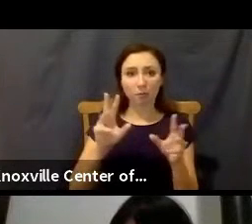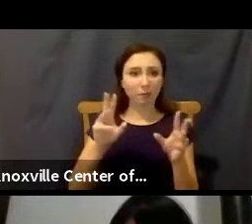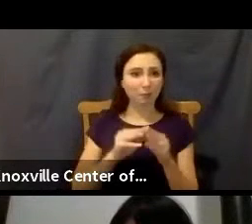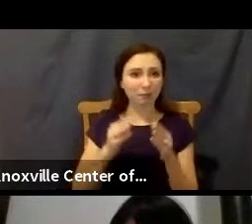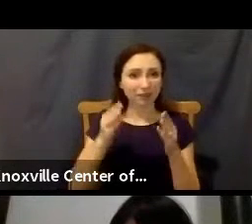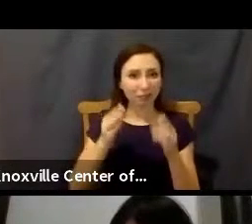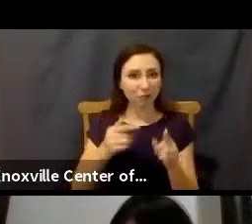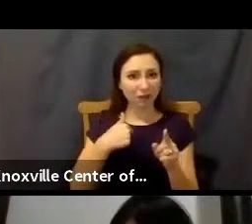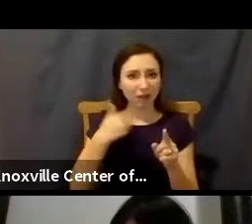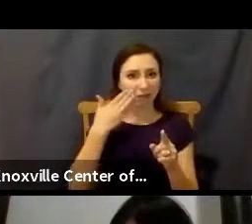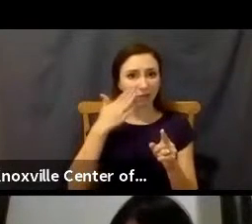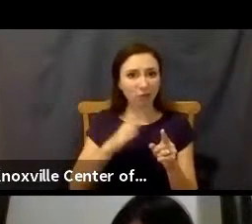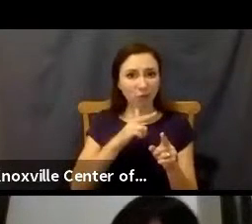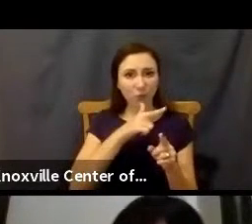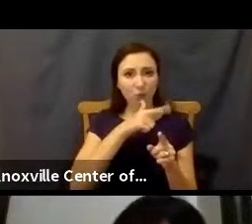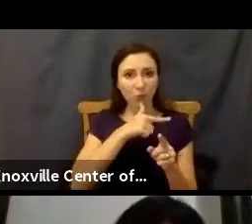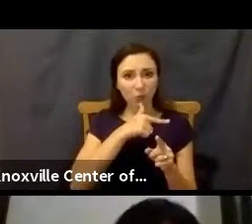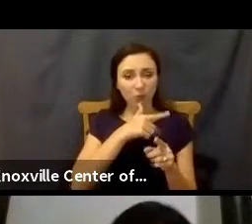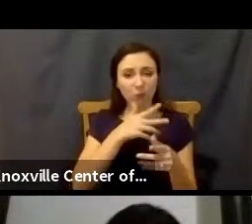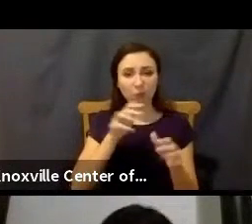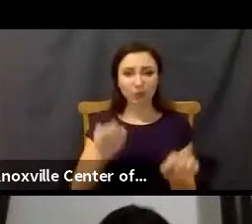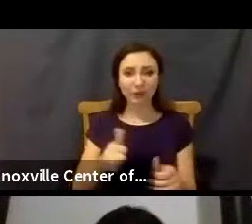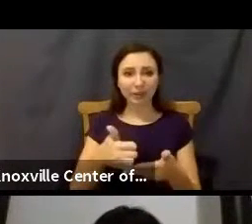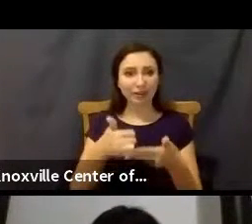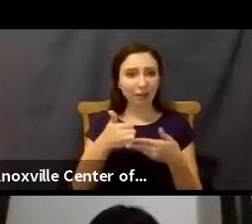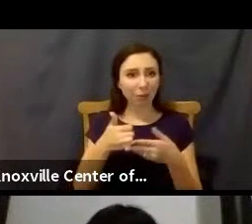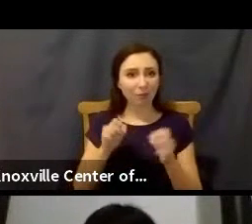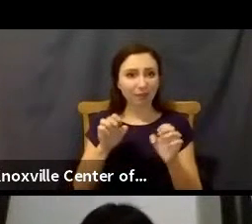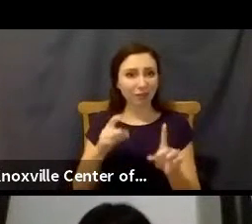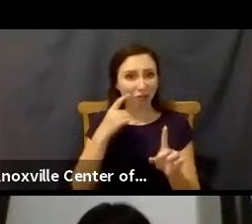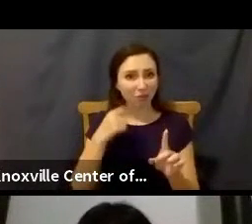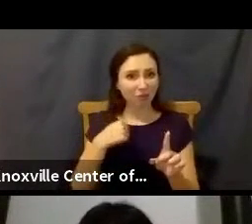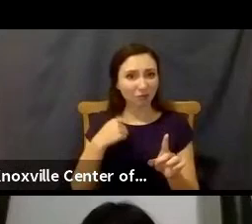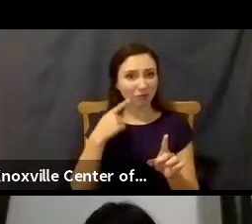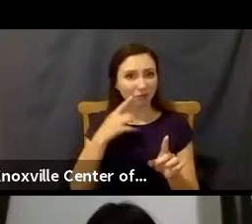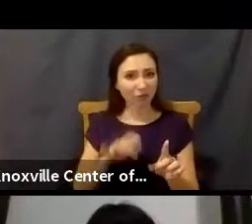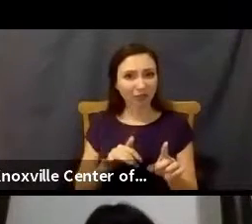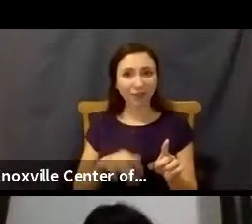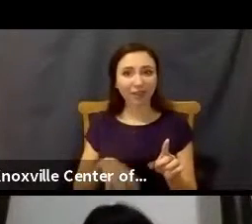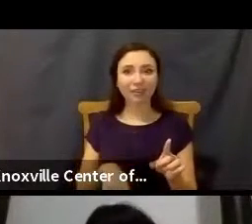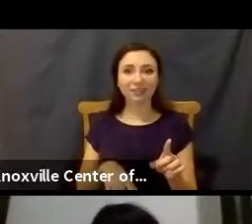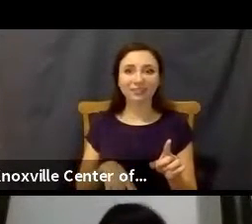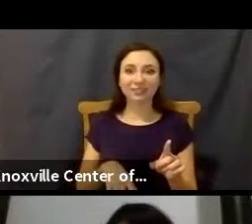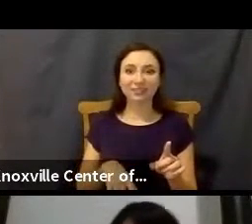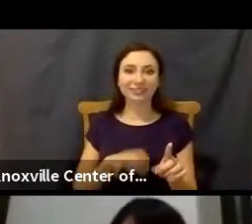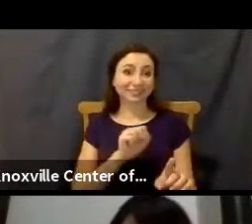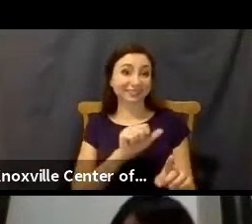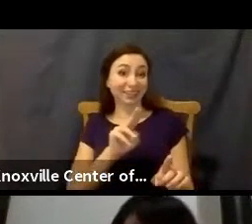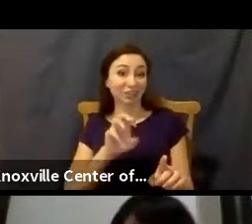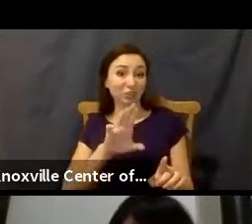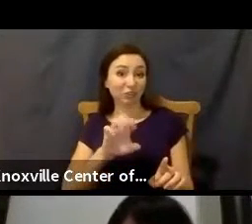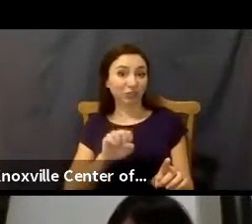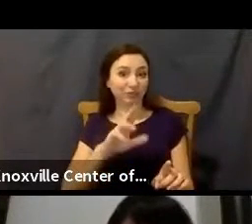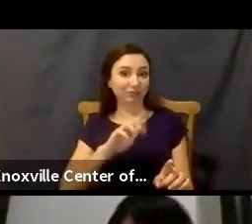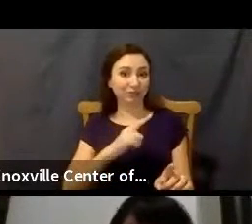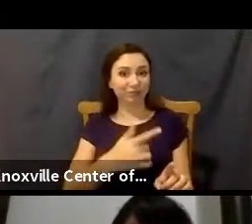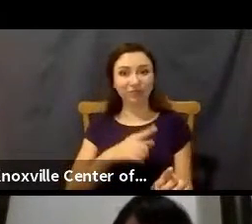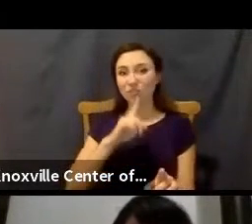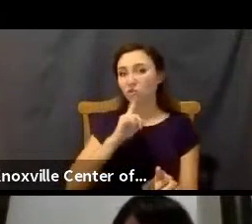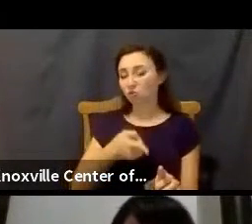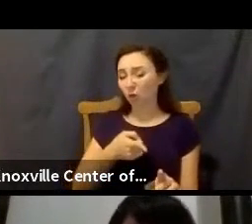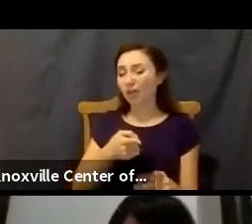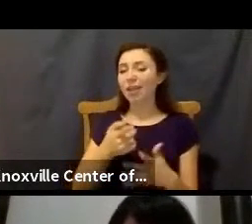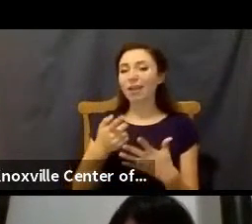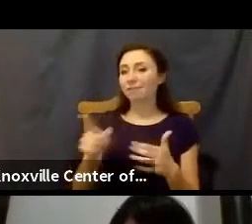I don't know who can help educate me on that. Thank you. Sanders, you're gonna have to take that one. Yeah, I'll try to unwind it. Now, first of all,